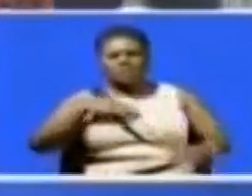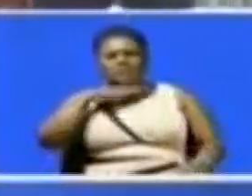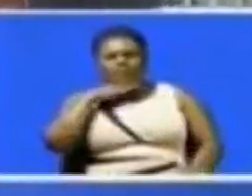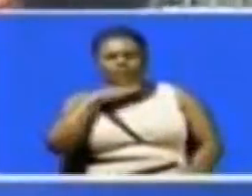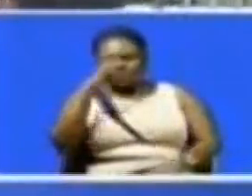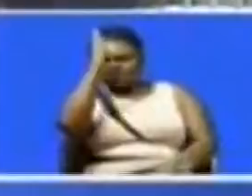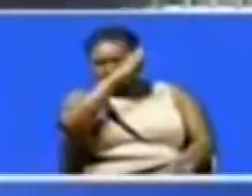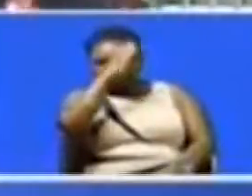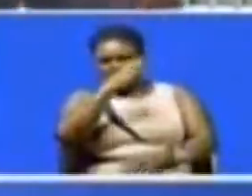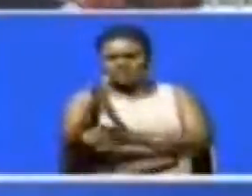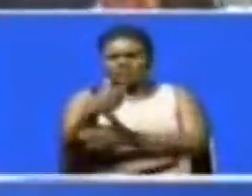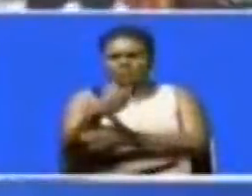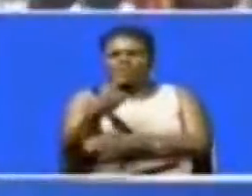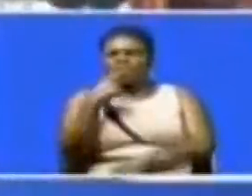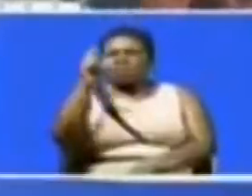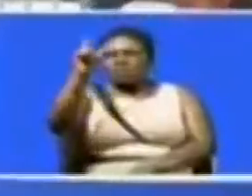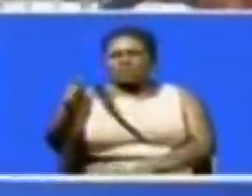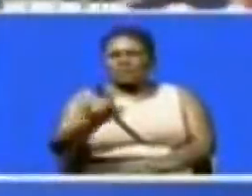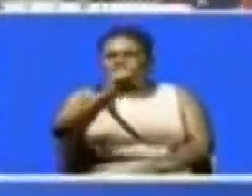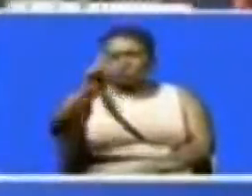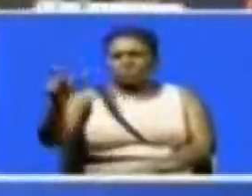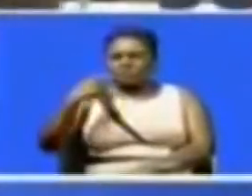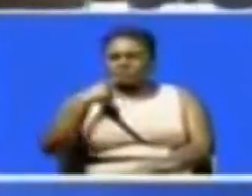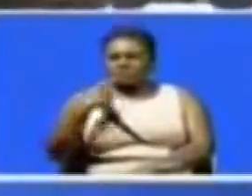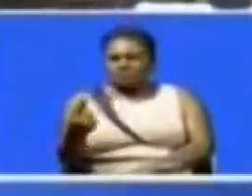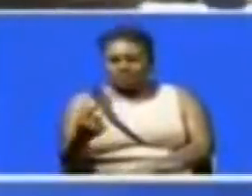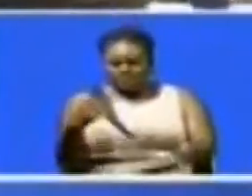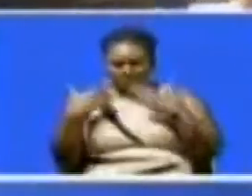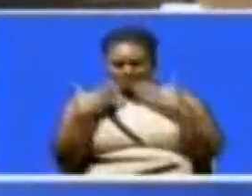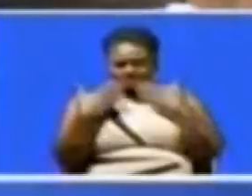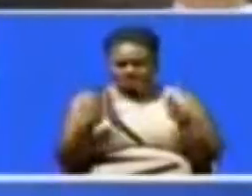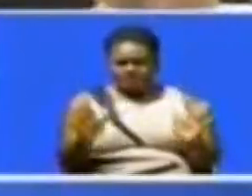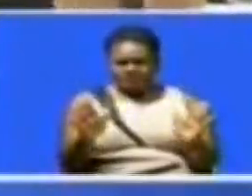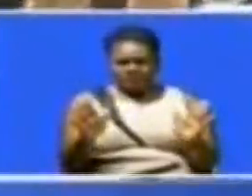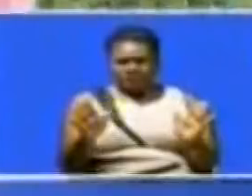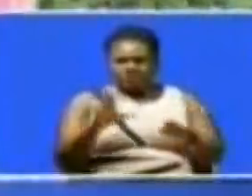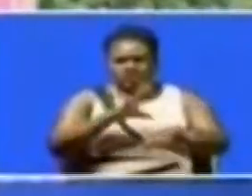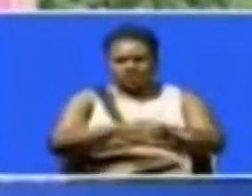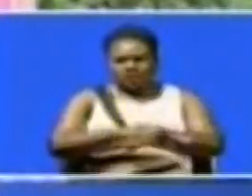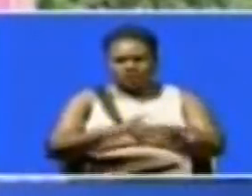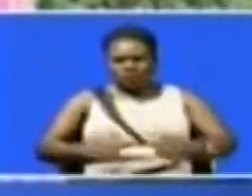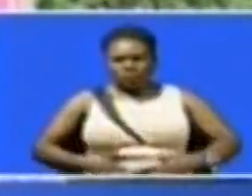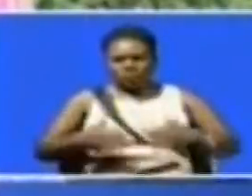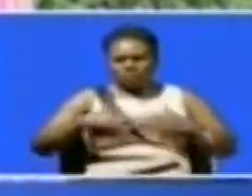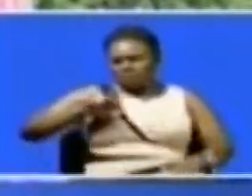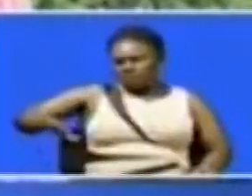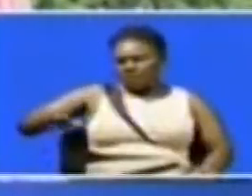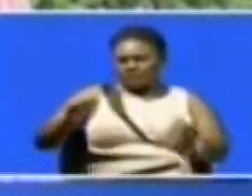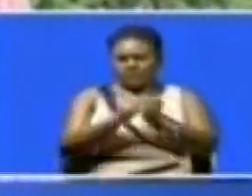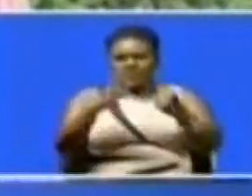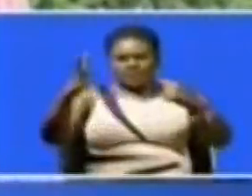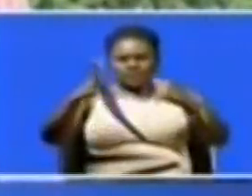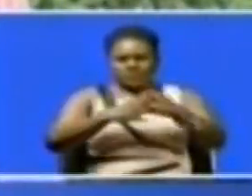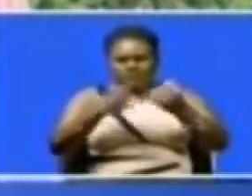By midday Thursday, the Kenya Red Cross in a statement said it had concluded all tracing cases, with the remaining 19